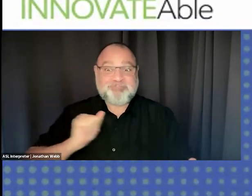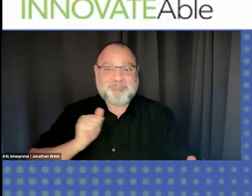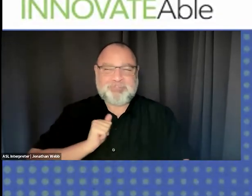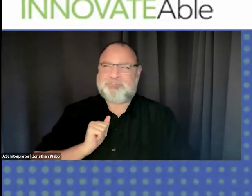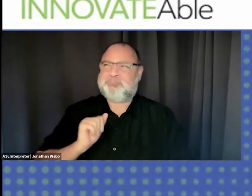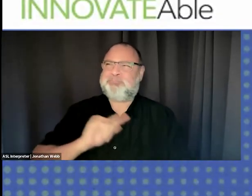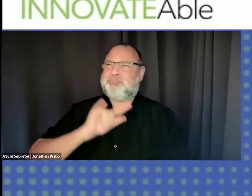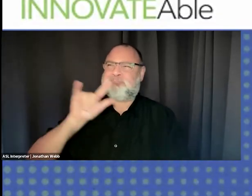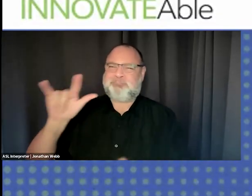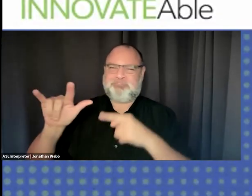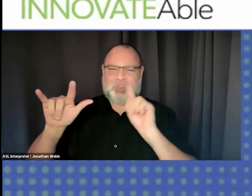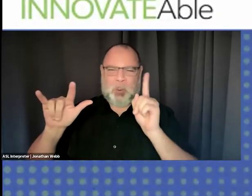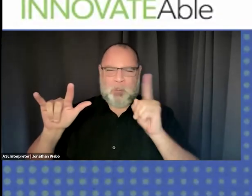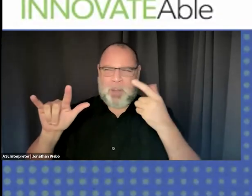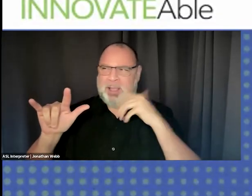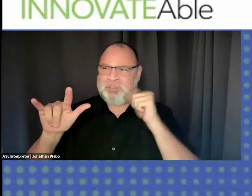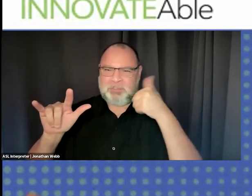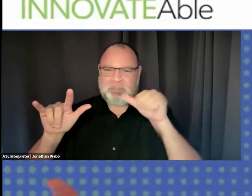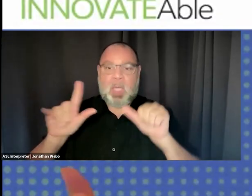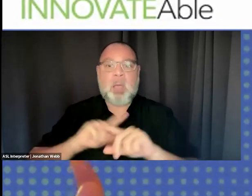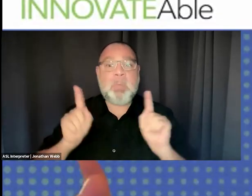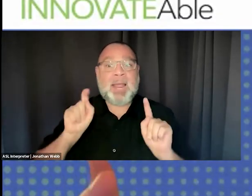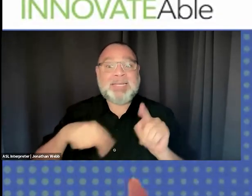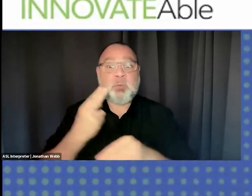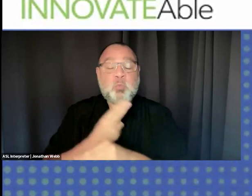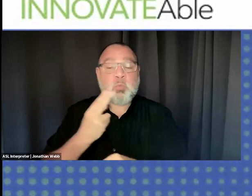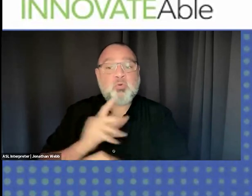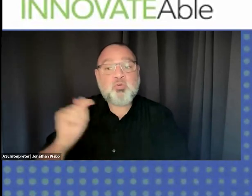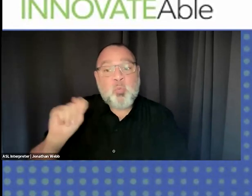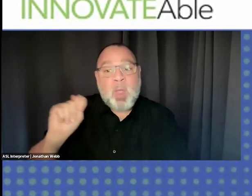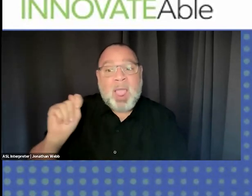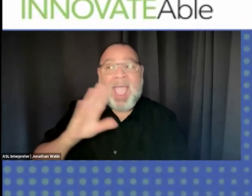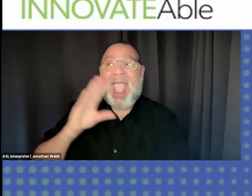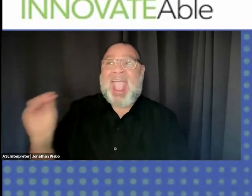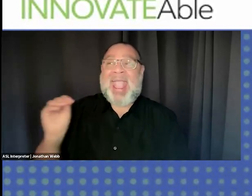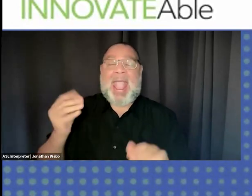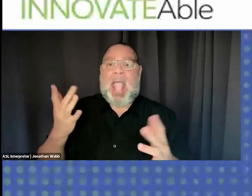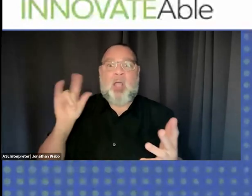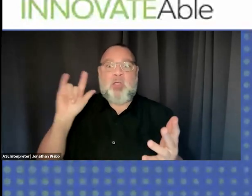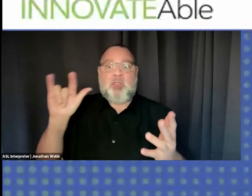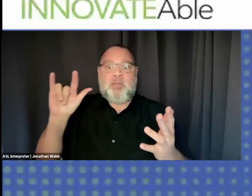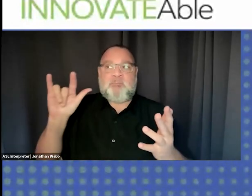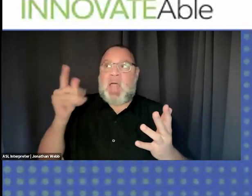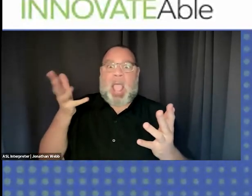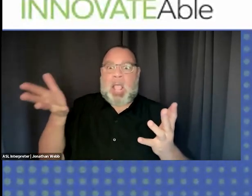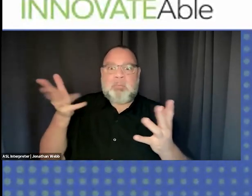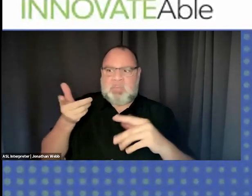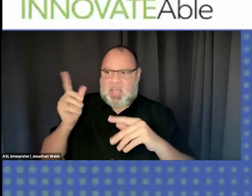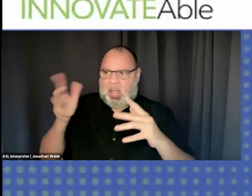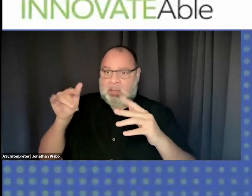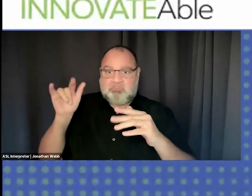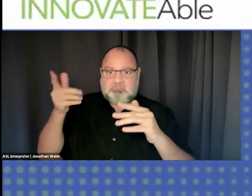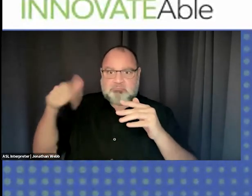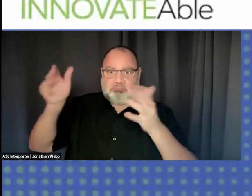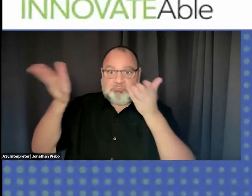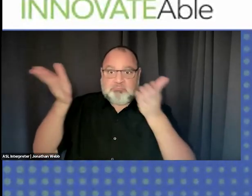going, but I needed to use the restroom, and the flight attendants couldn't figure out how to open the aisle chair. We were